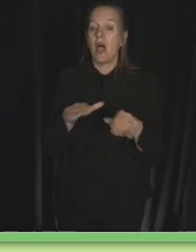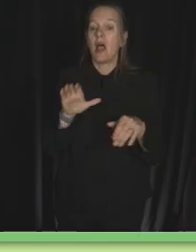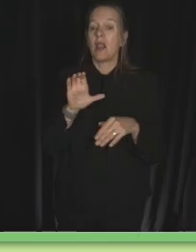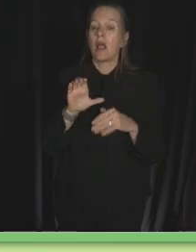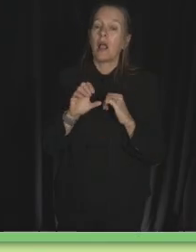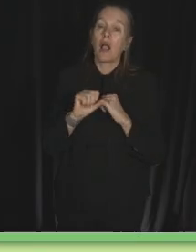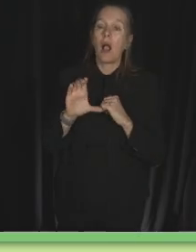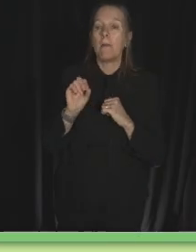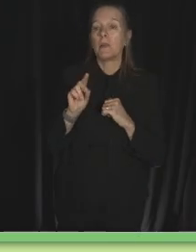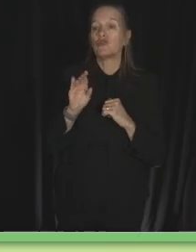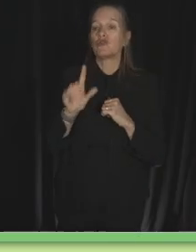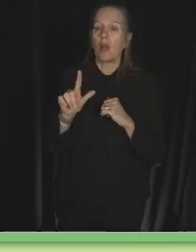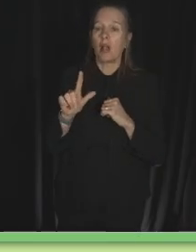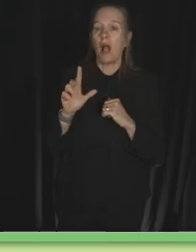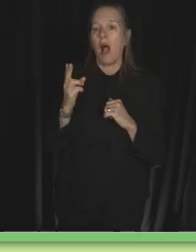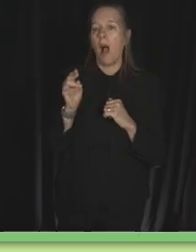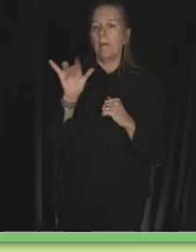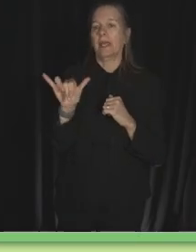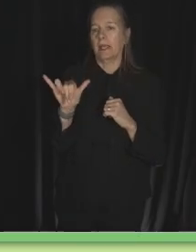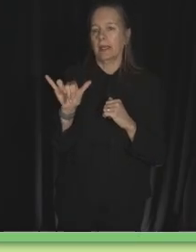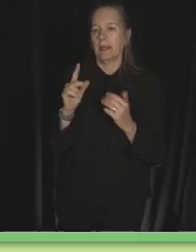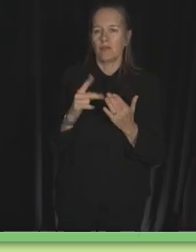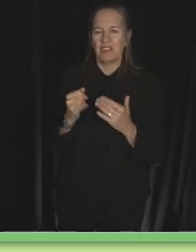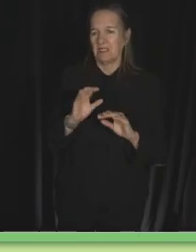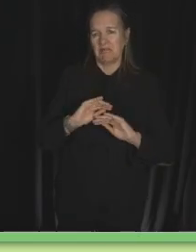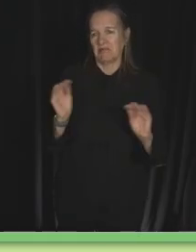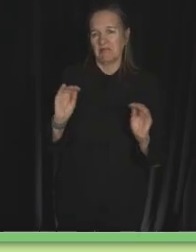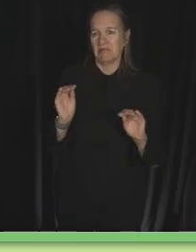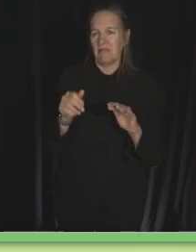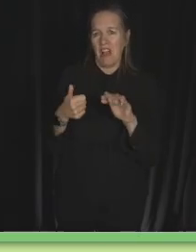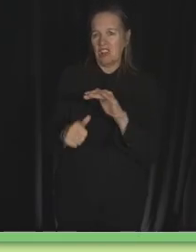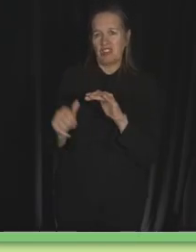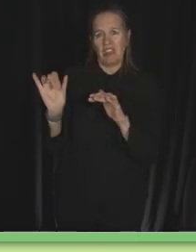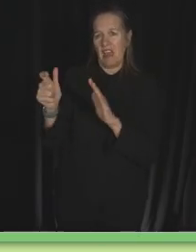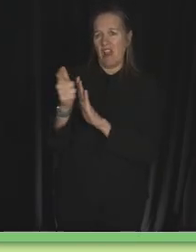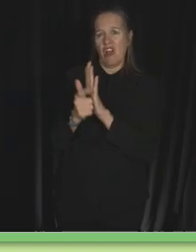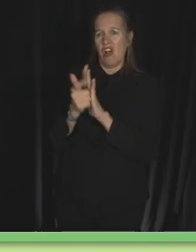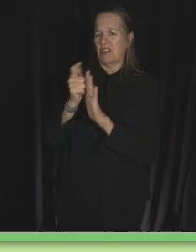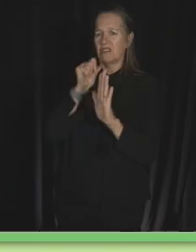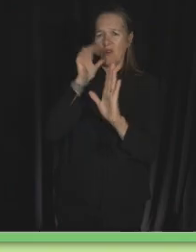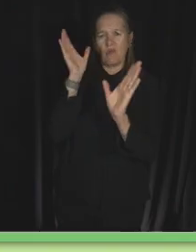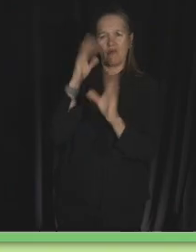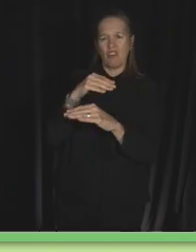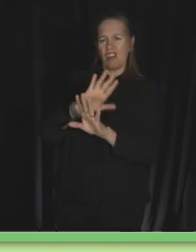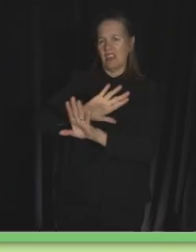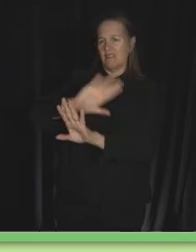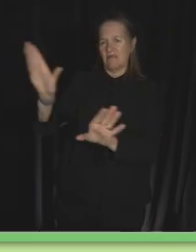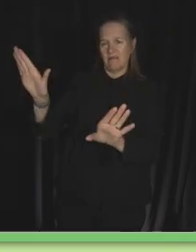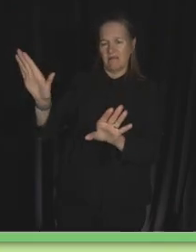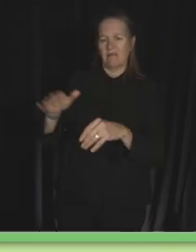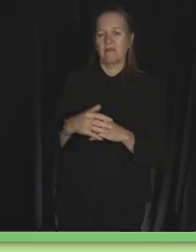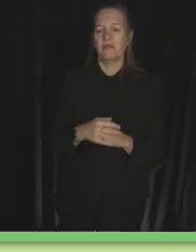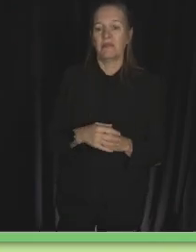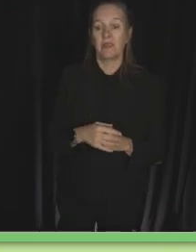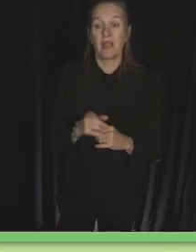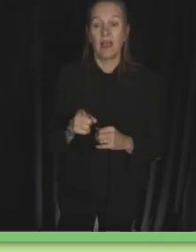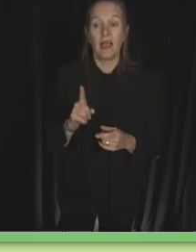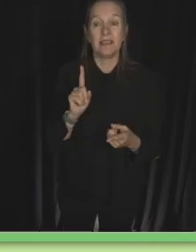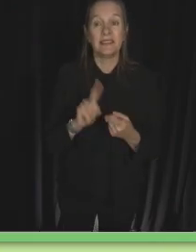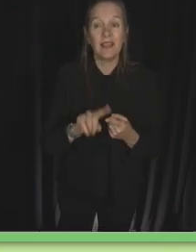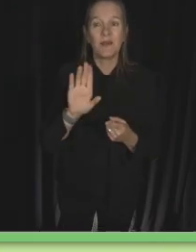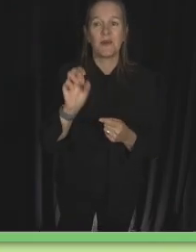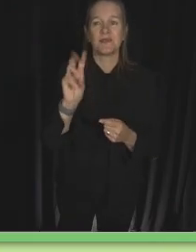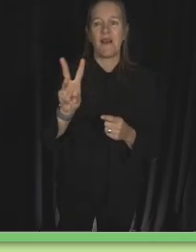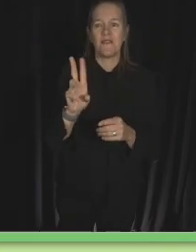hobby products, not on scope, not an issue at all. Don't worry about it at all, right? Until your software gets